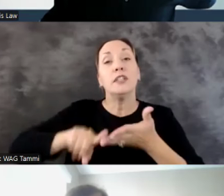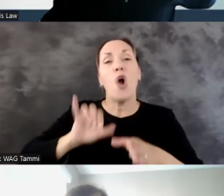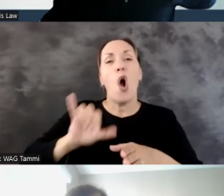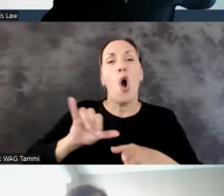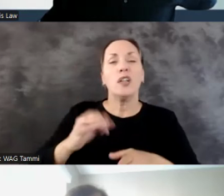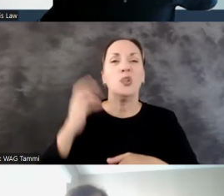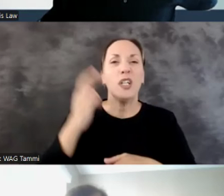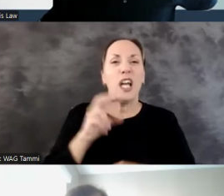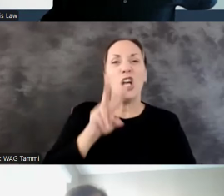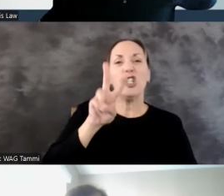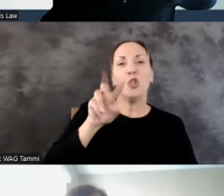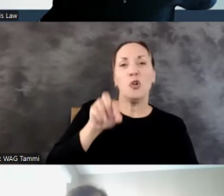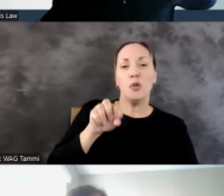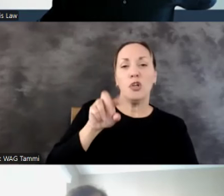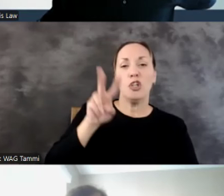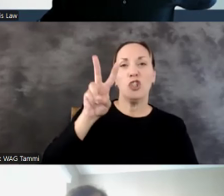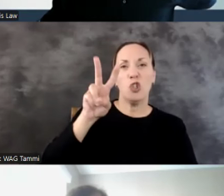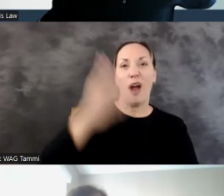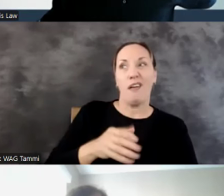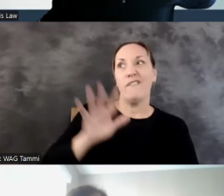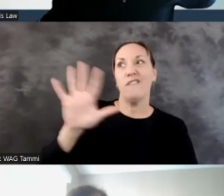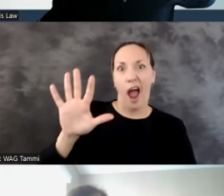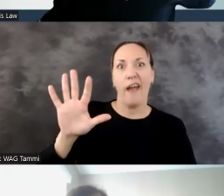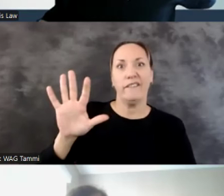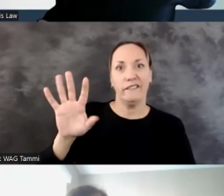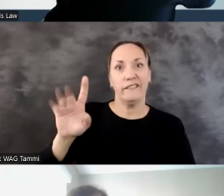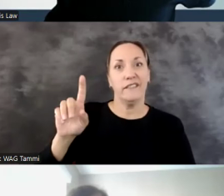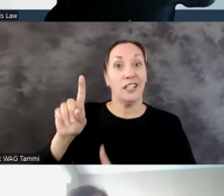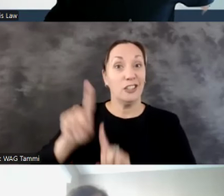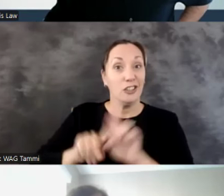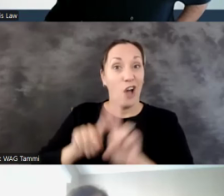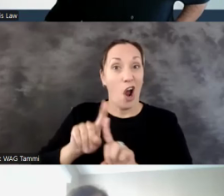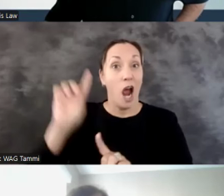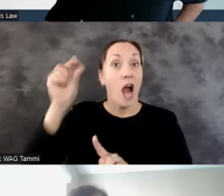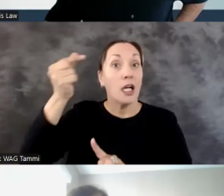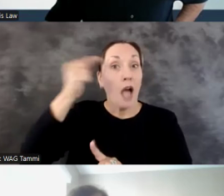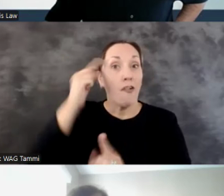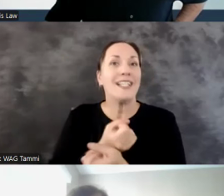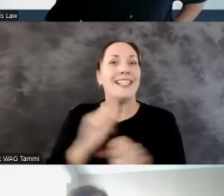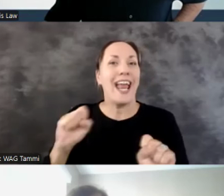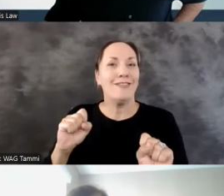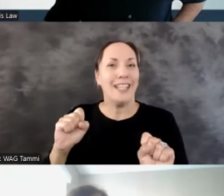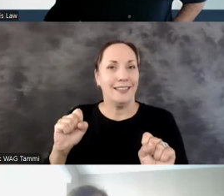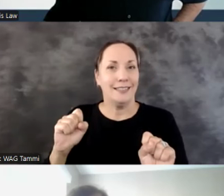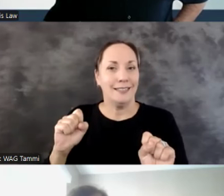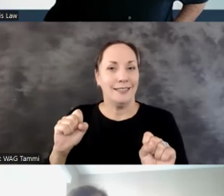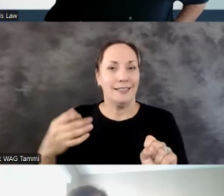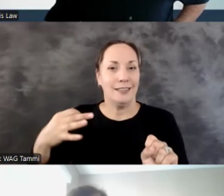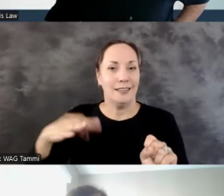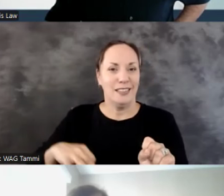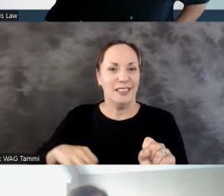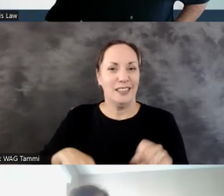has a 2 out of 5 star government safety crash test score. 2 out of 5 scores,